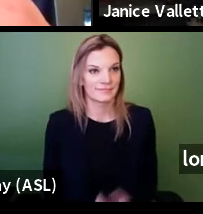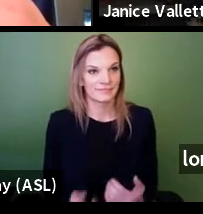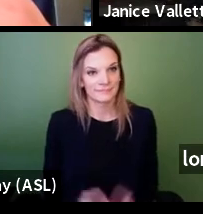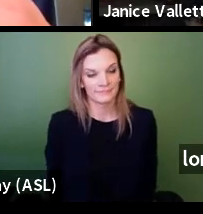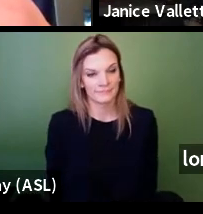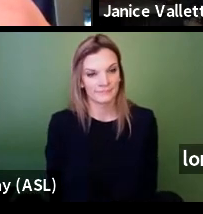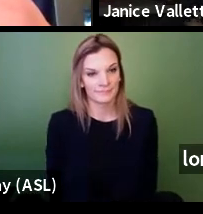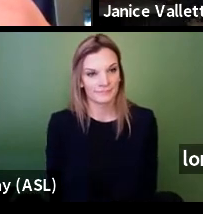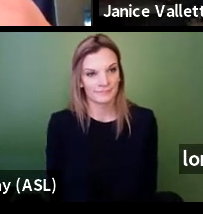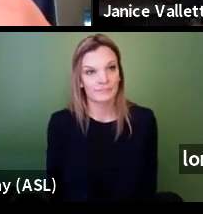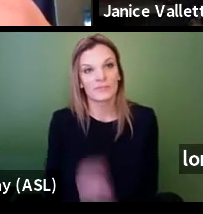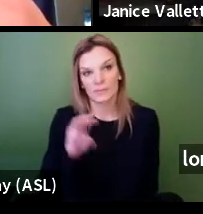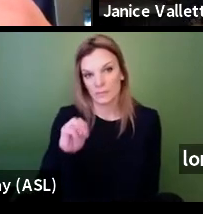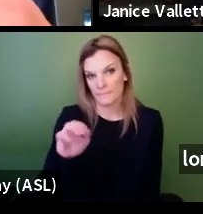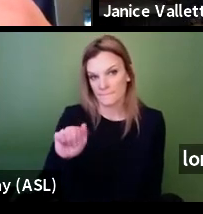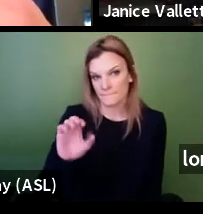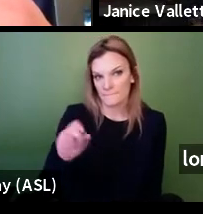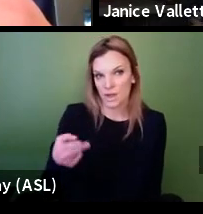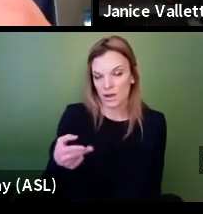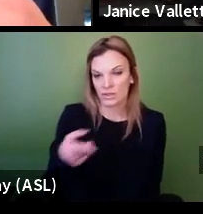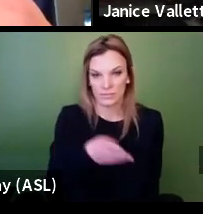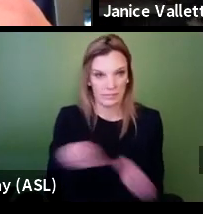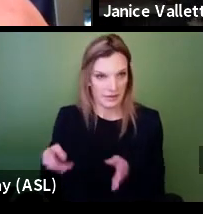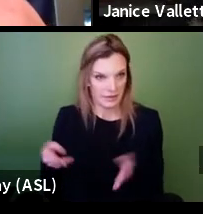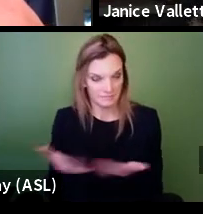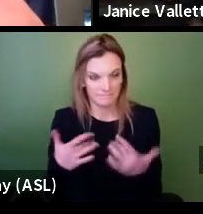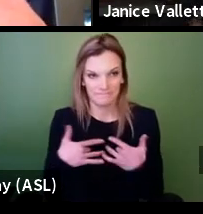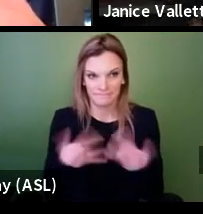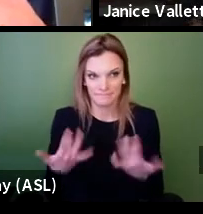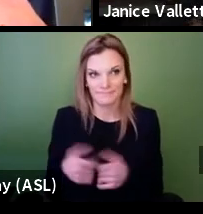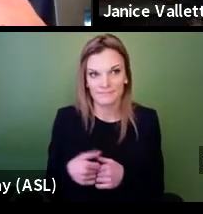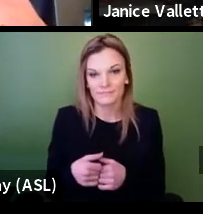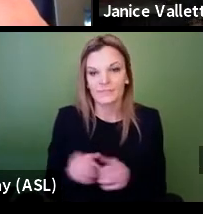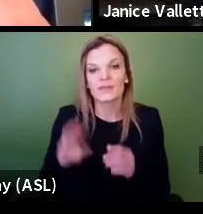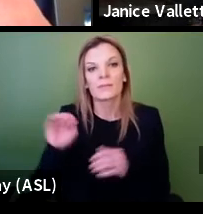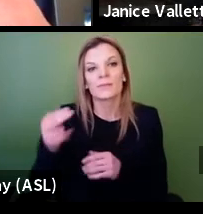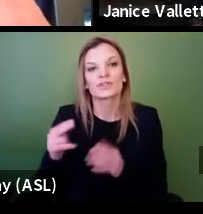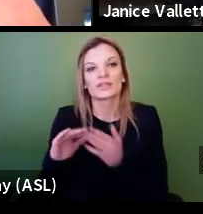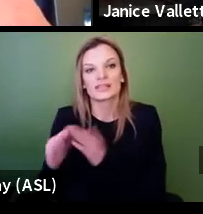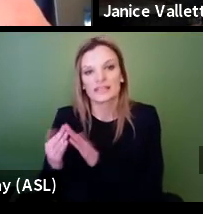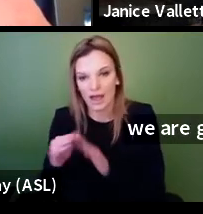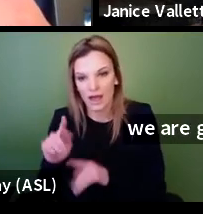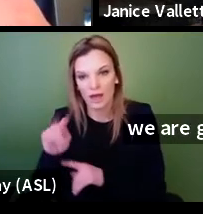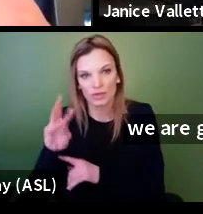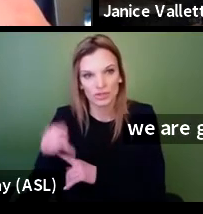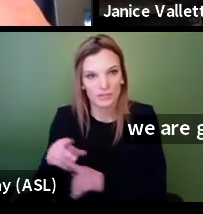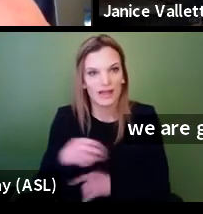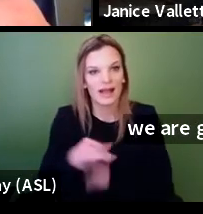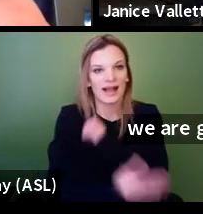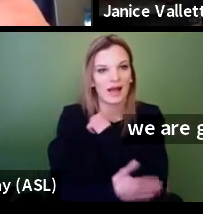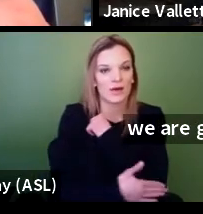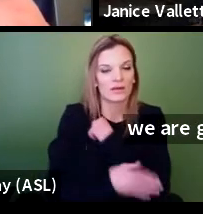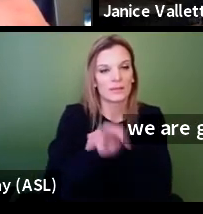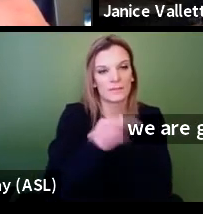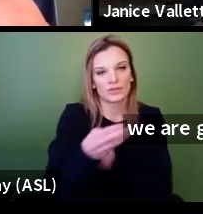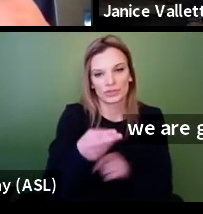March, we're going to be working with the Michigan Association of Counties, the Michigan Township Association, and the Michigan Municipal